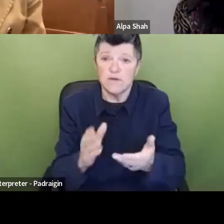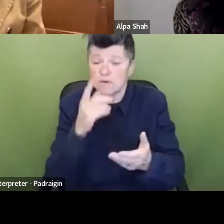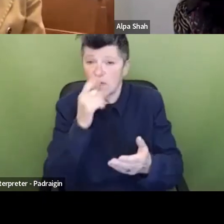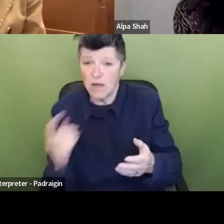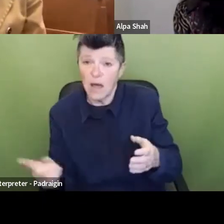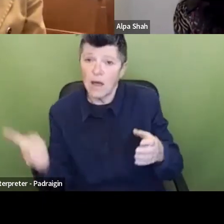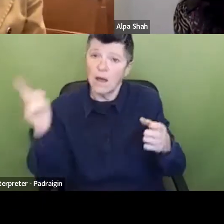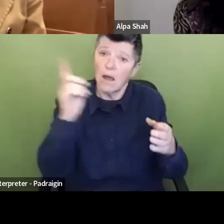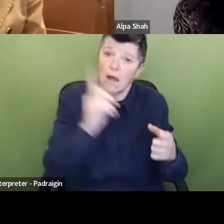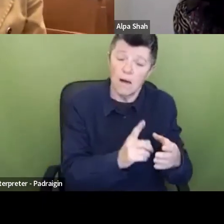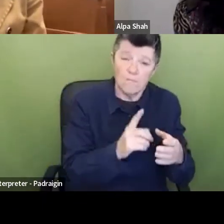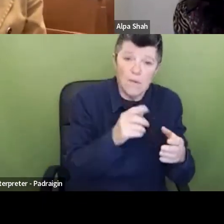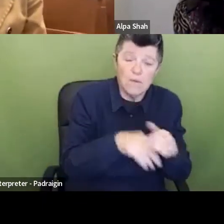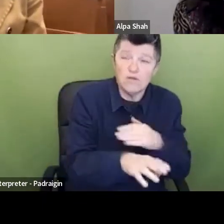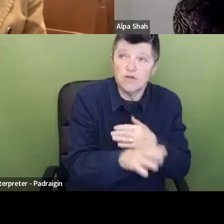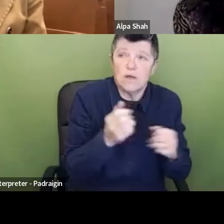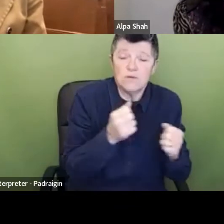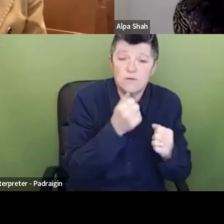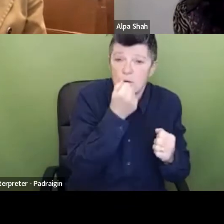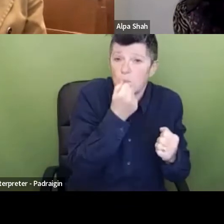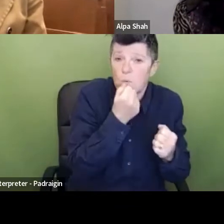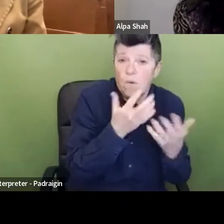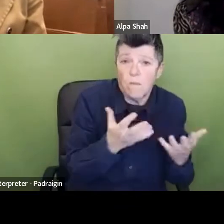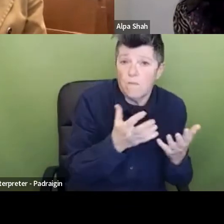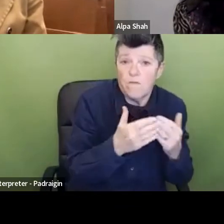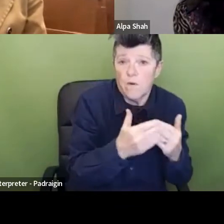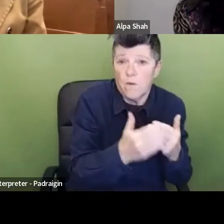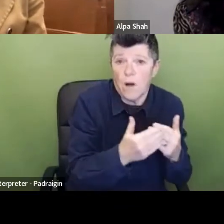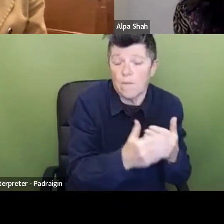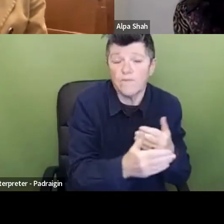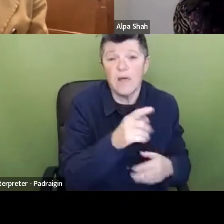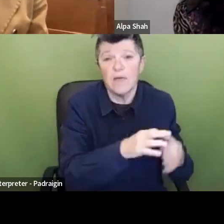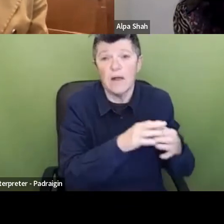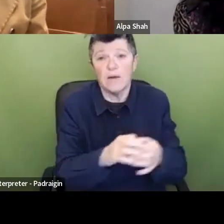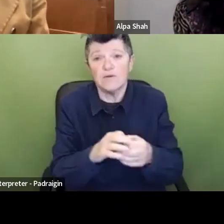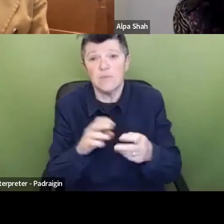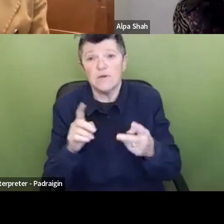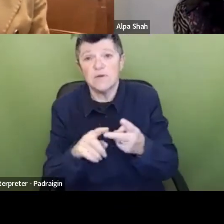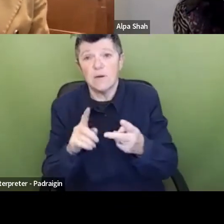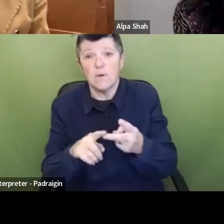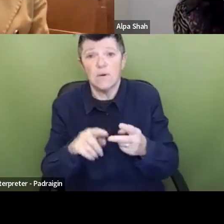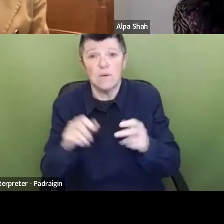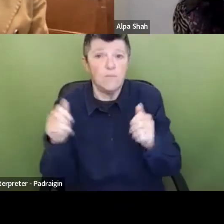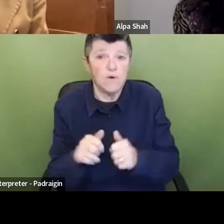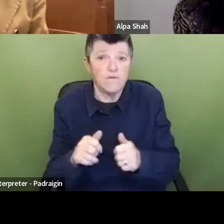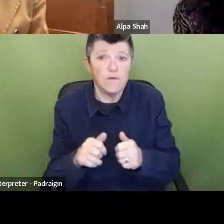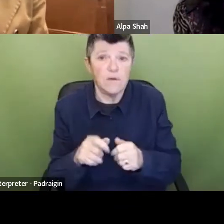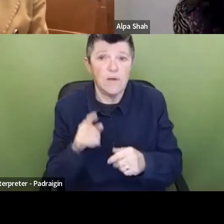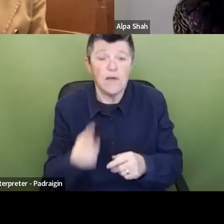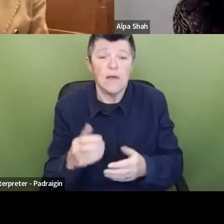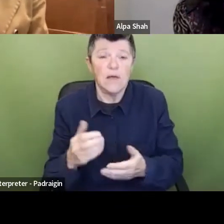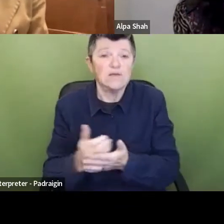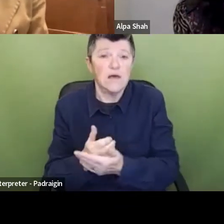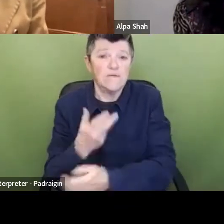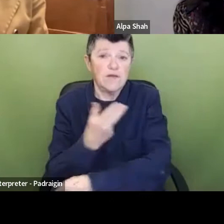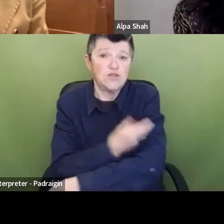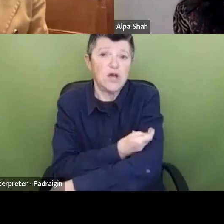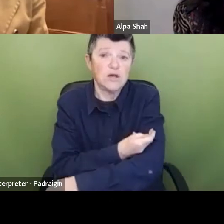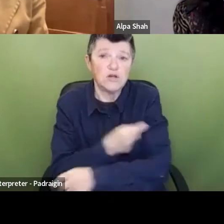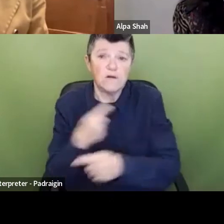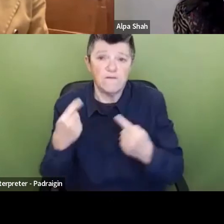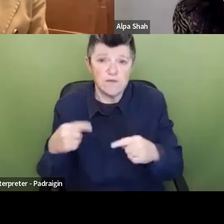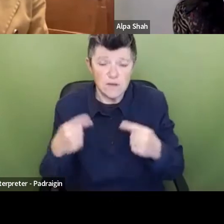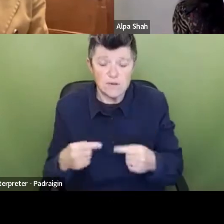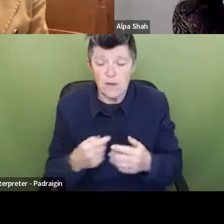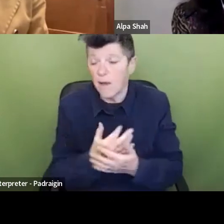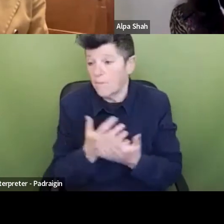it's just for warmth. And that takes me to the second point that I want to briefly focus on, safe injection facilities. So many of the people that I work